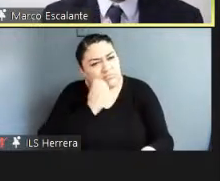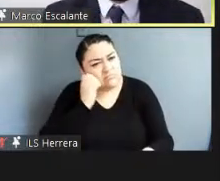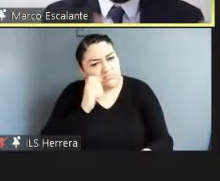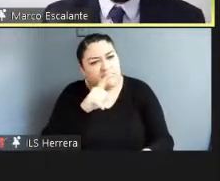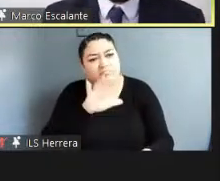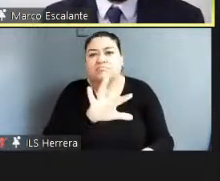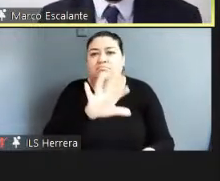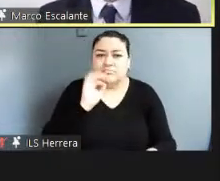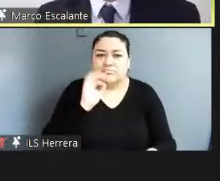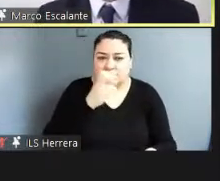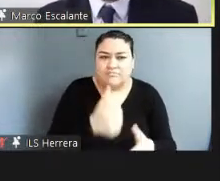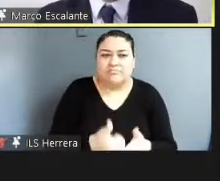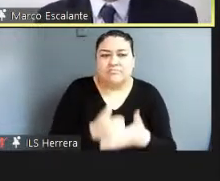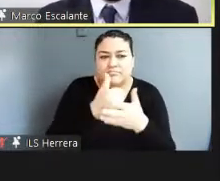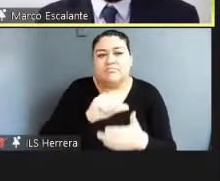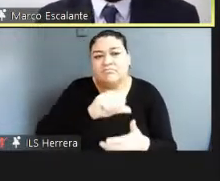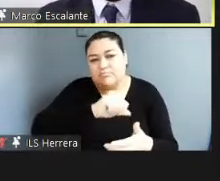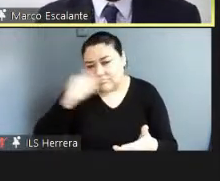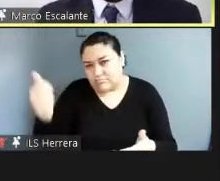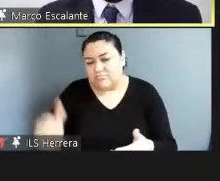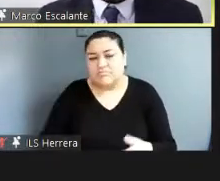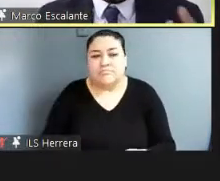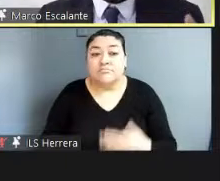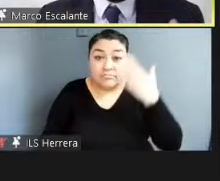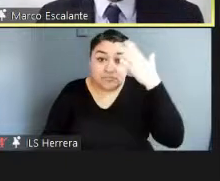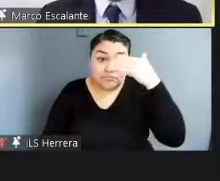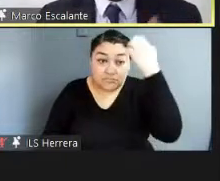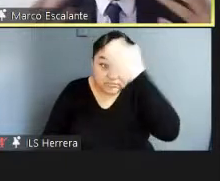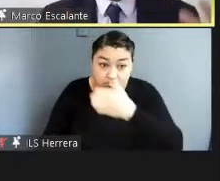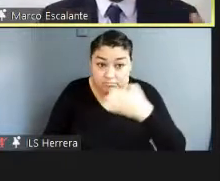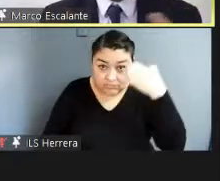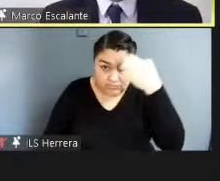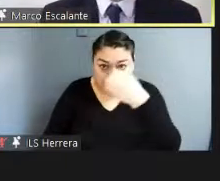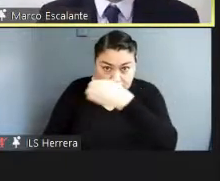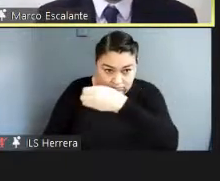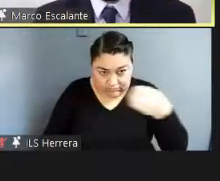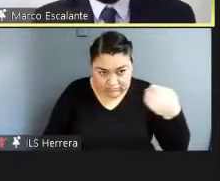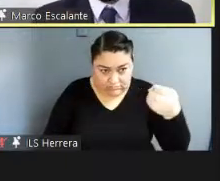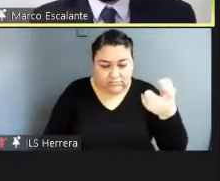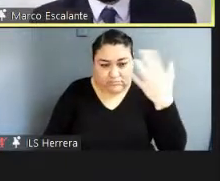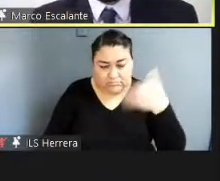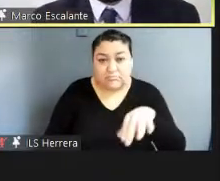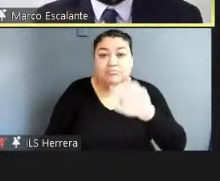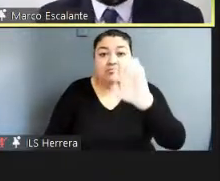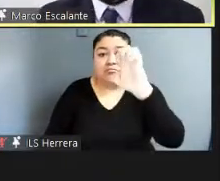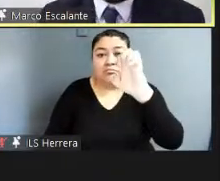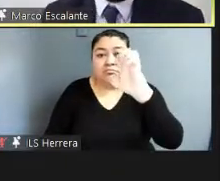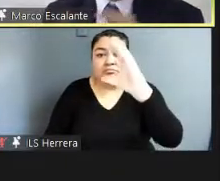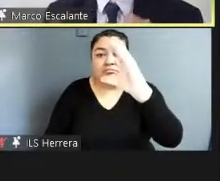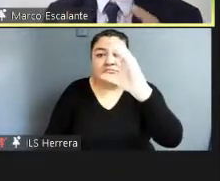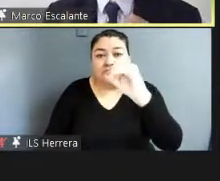We need to do activities in the clinical field, which is important as well. And